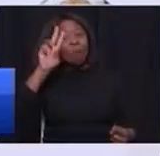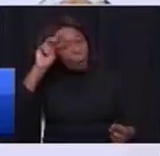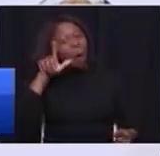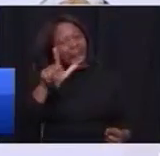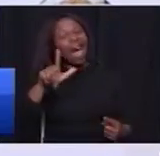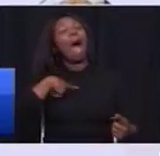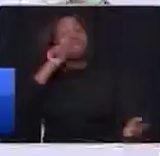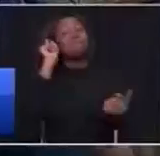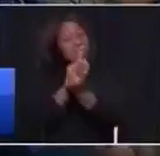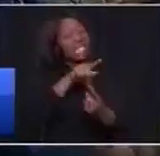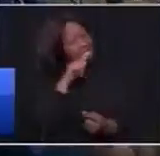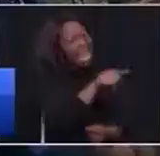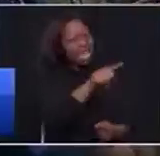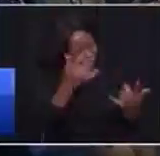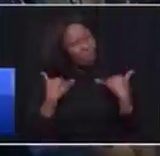so